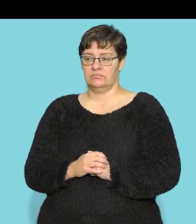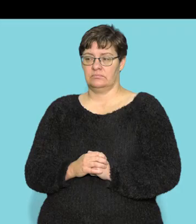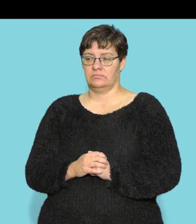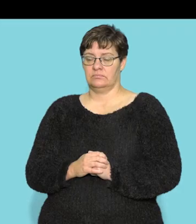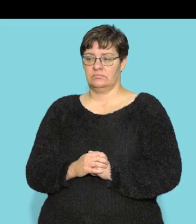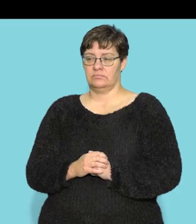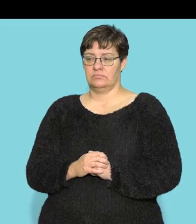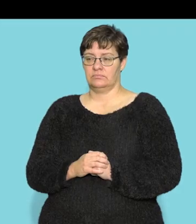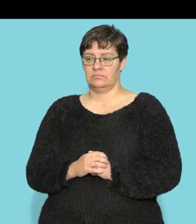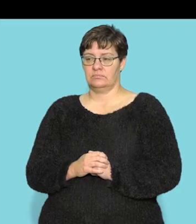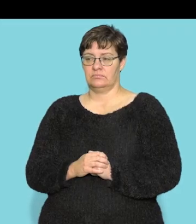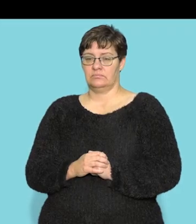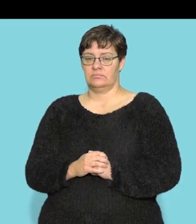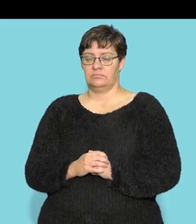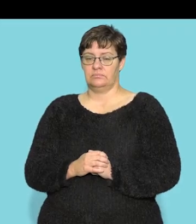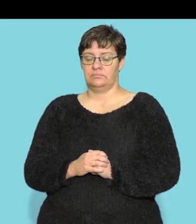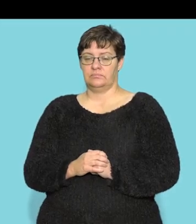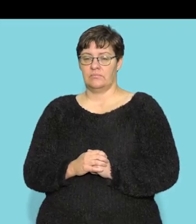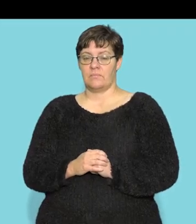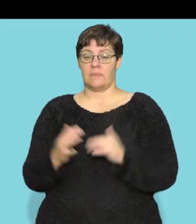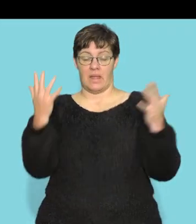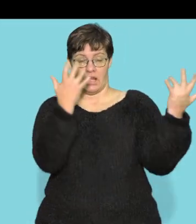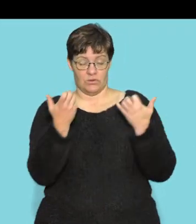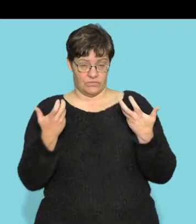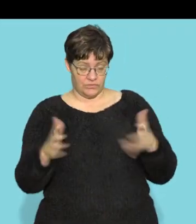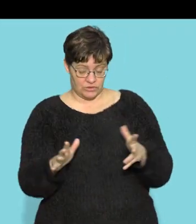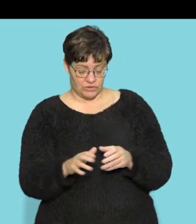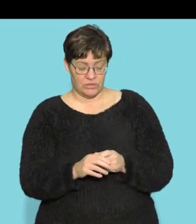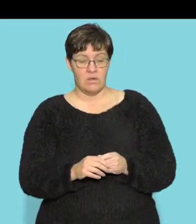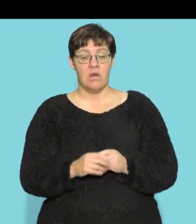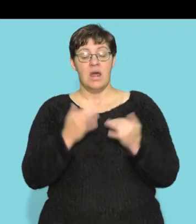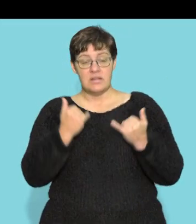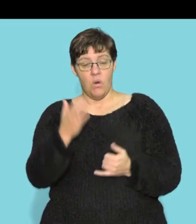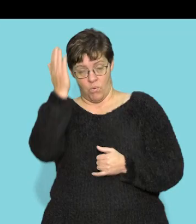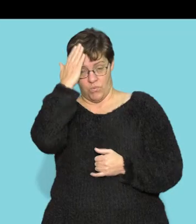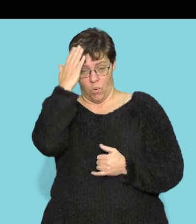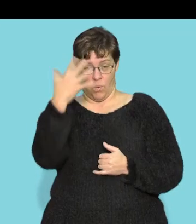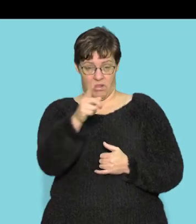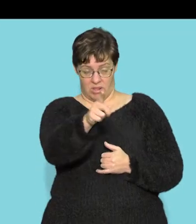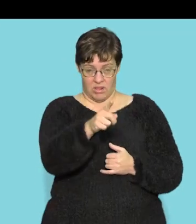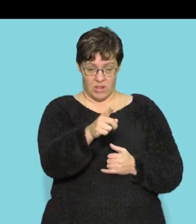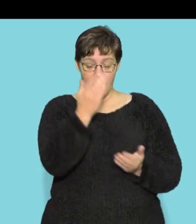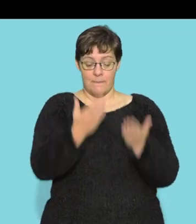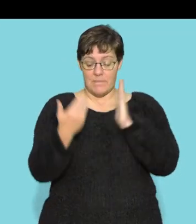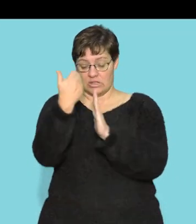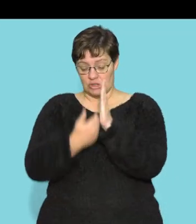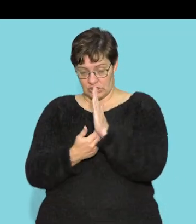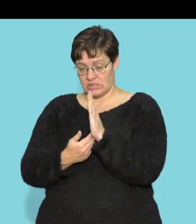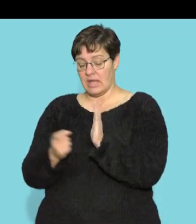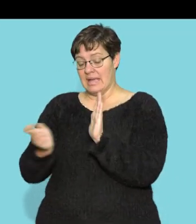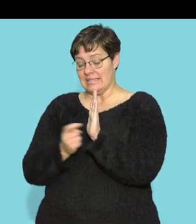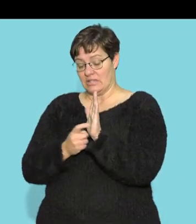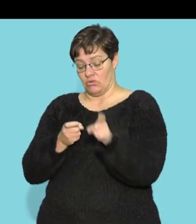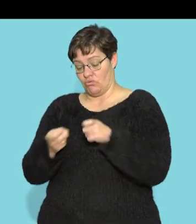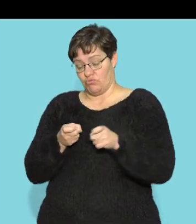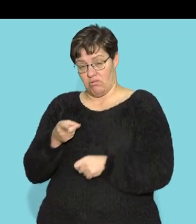Here we go. When we've done our calculation, now we know that in my balance sheet, you're going to have debtors control